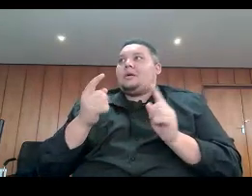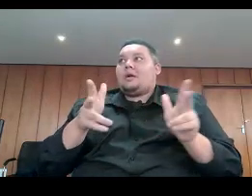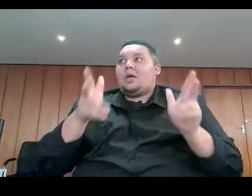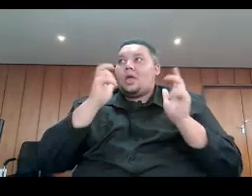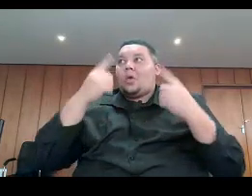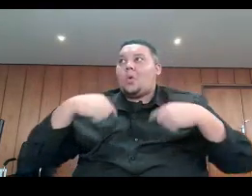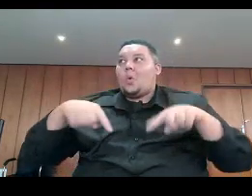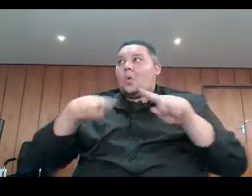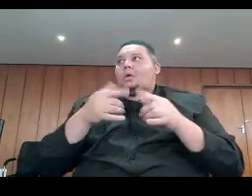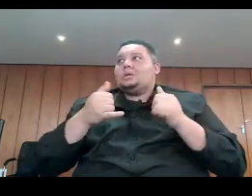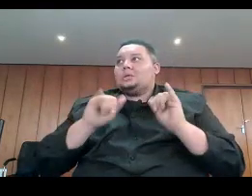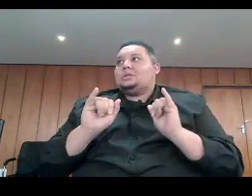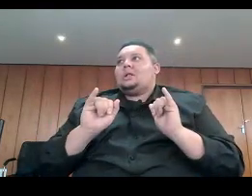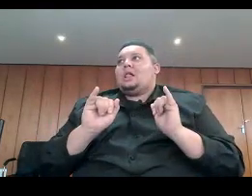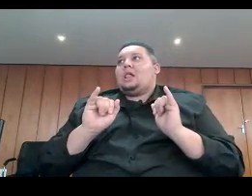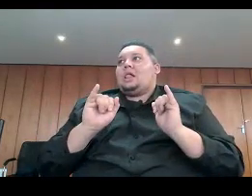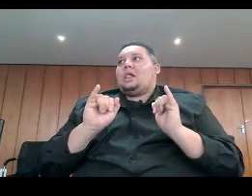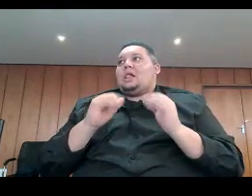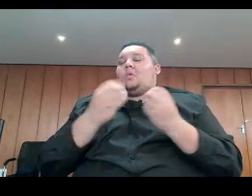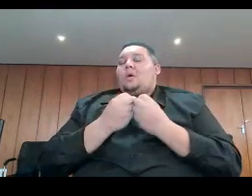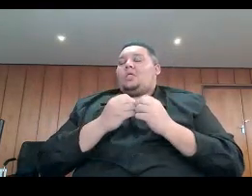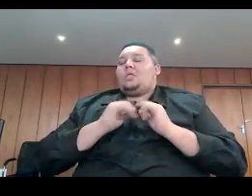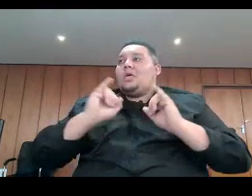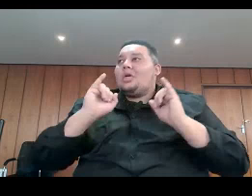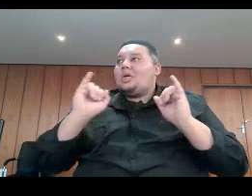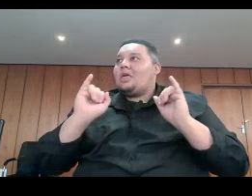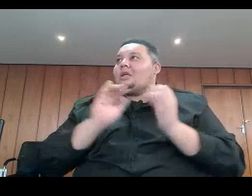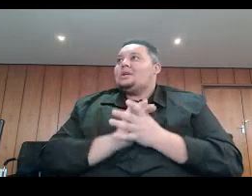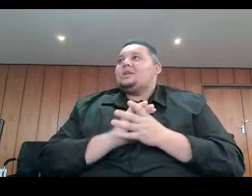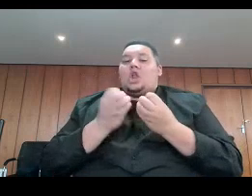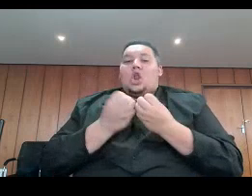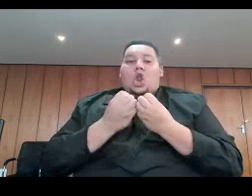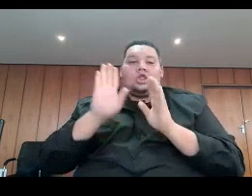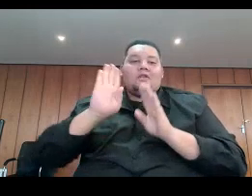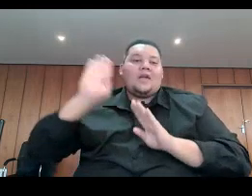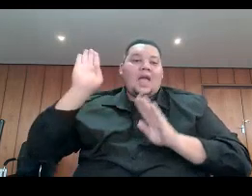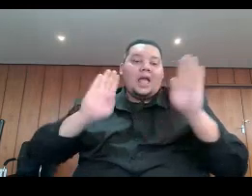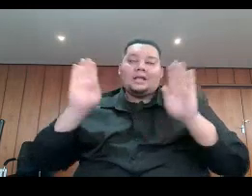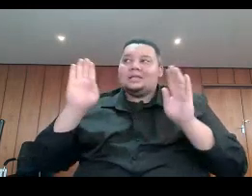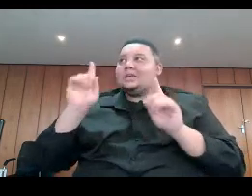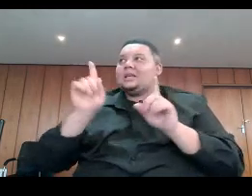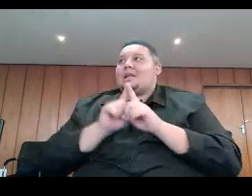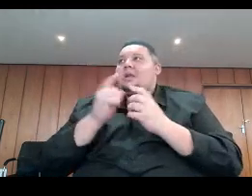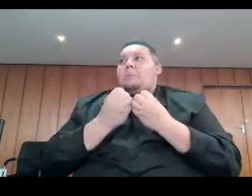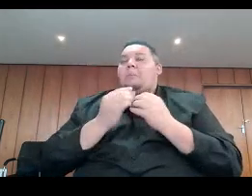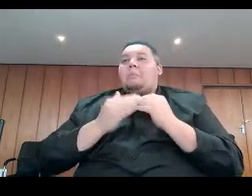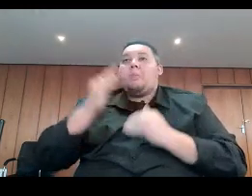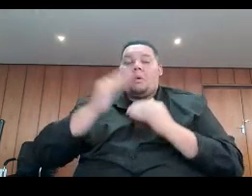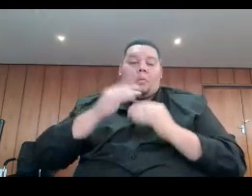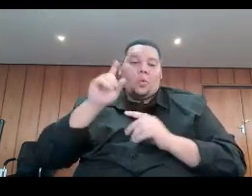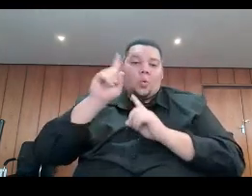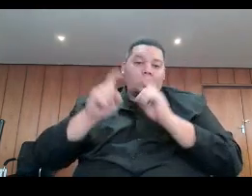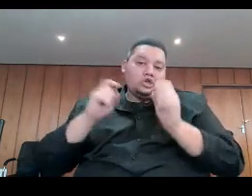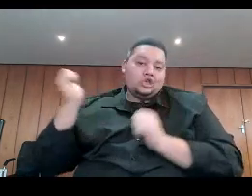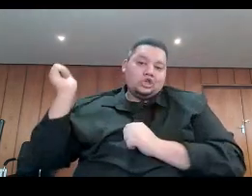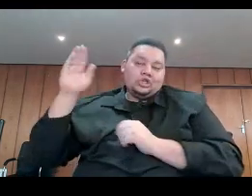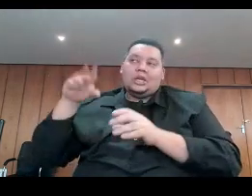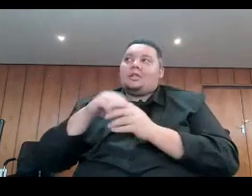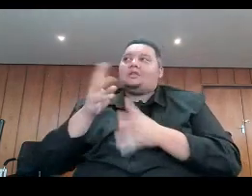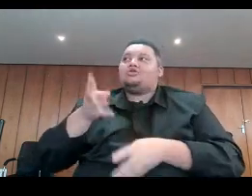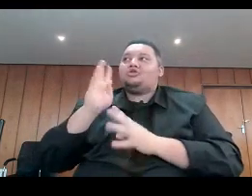in the room, everybody's still rapt with attention. Lots of hands are going up, and there are more questions in